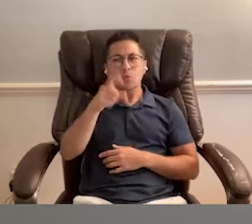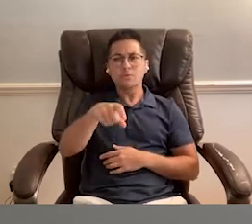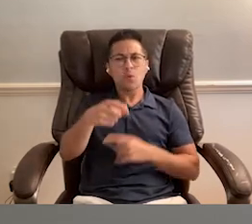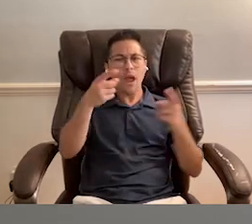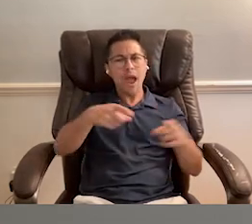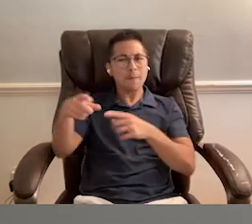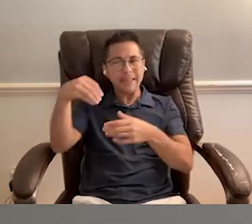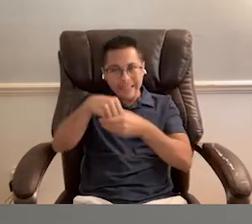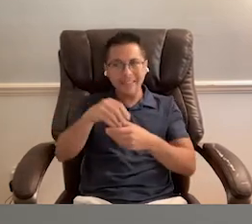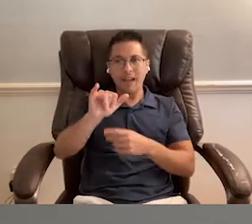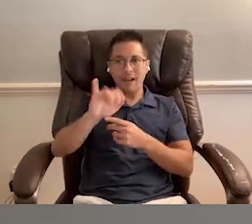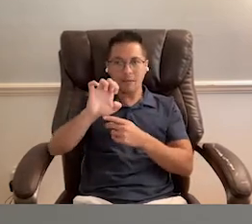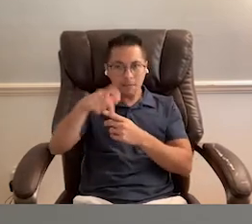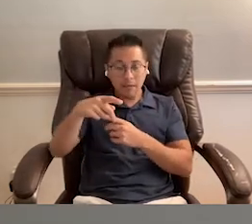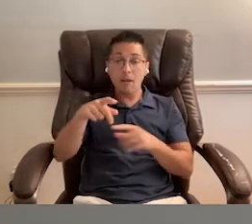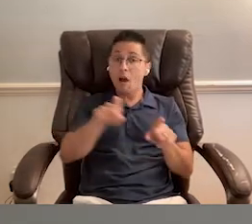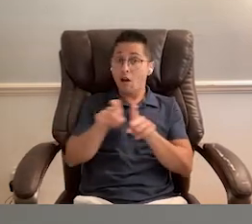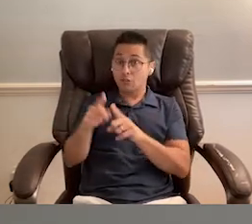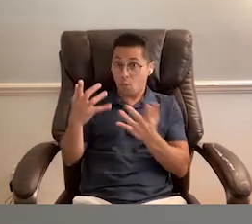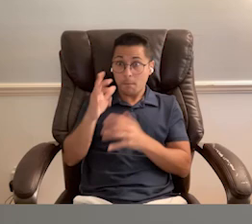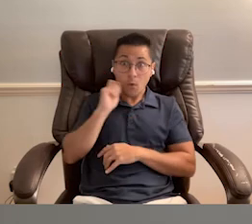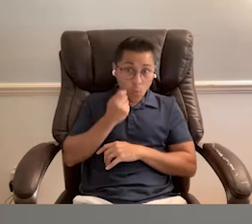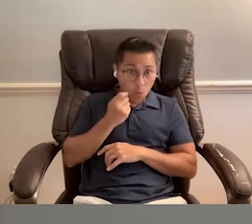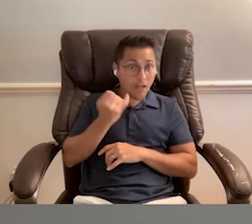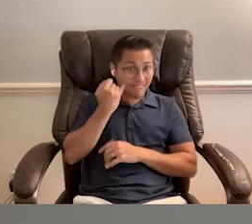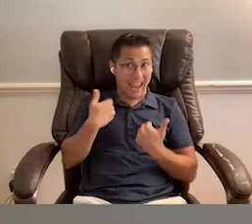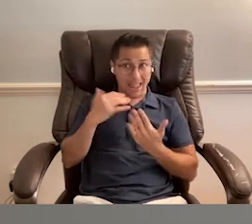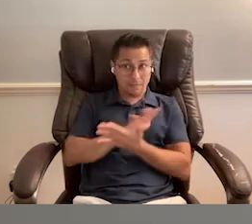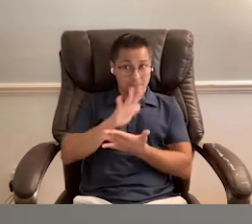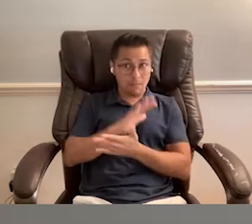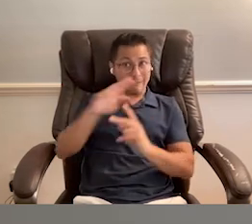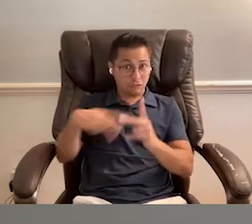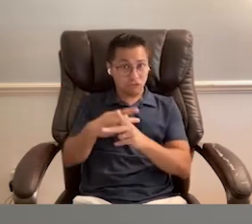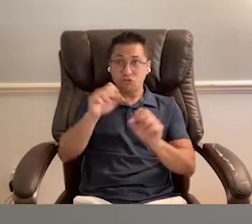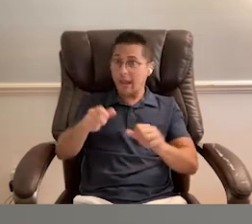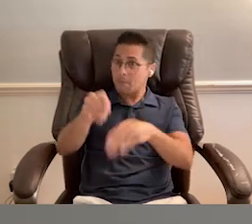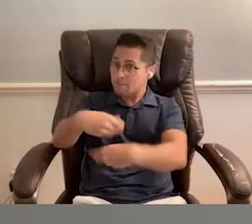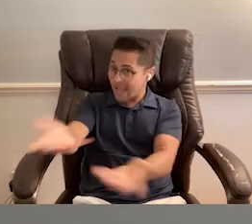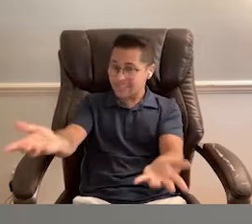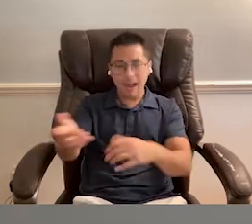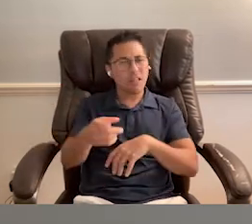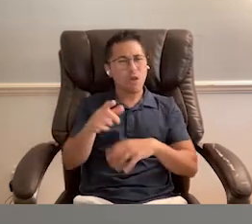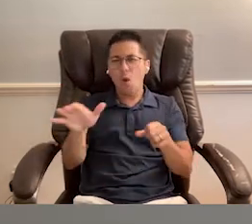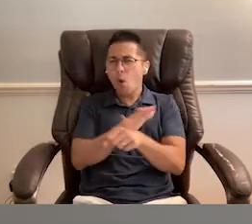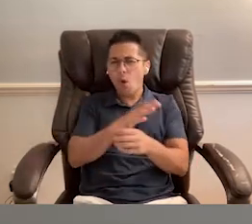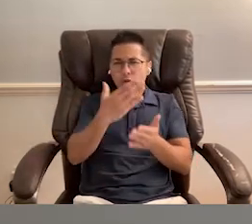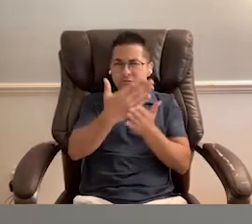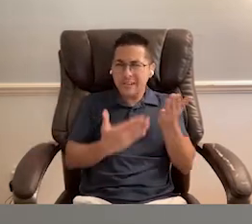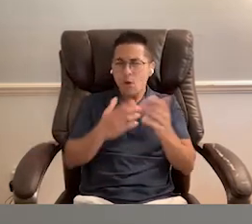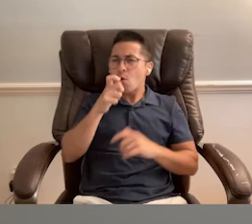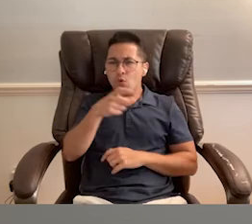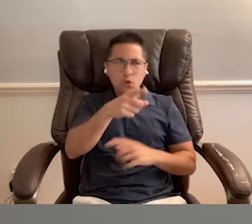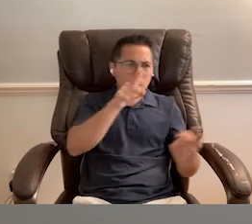happen in the IEP. It also, what would be cool is if I had an actual paper version, I could pass it out and you could, there's a whole section on who